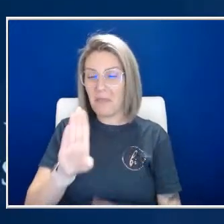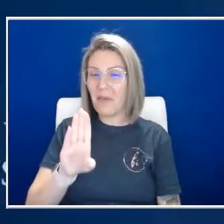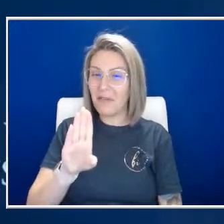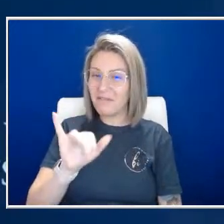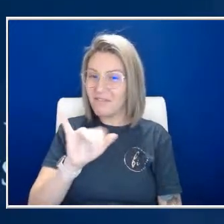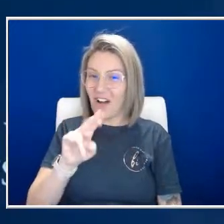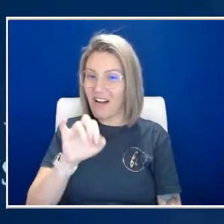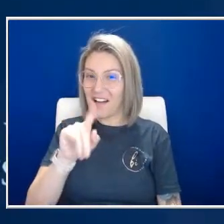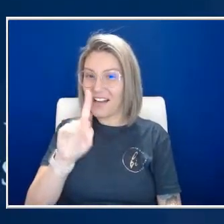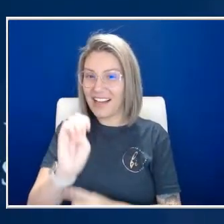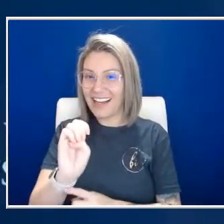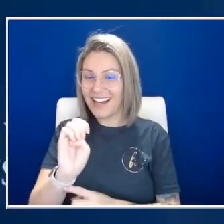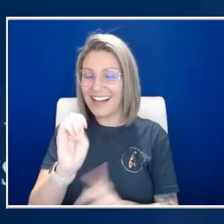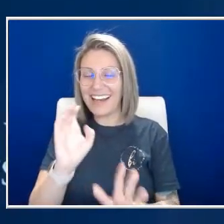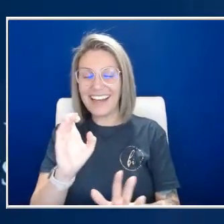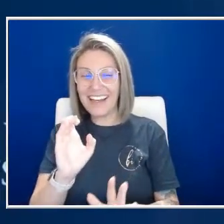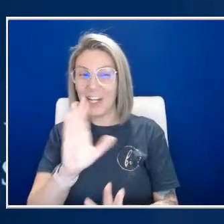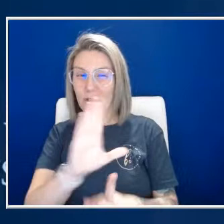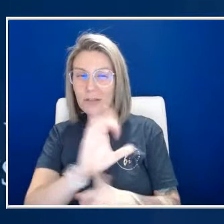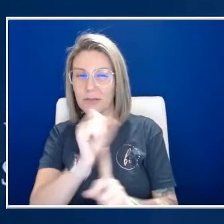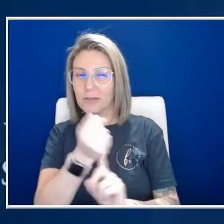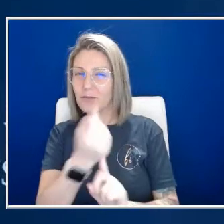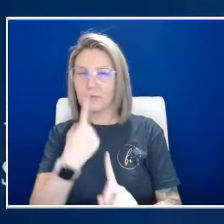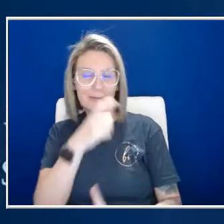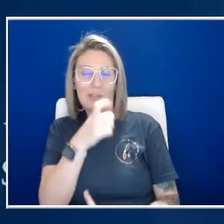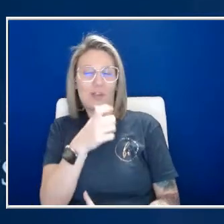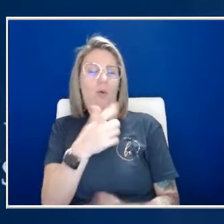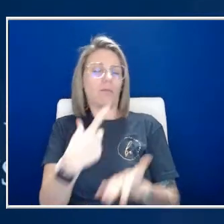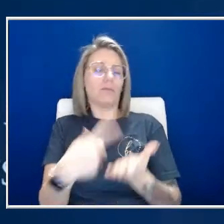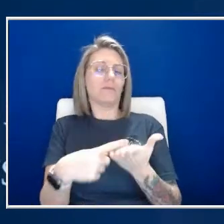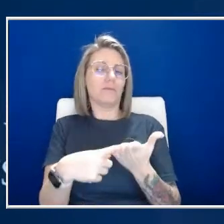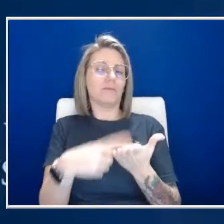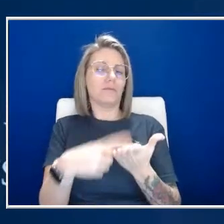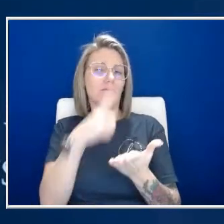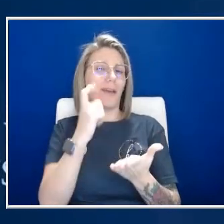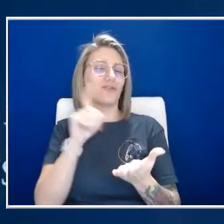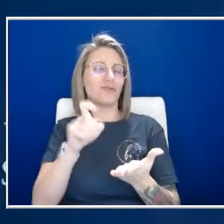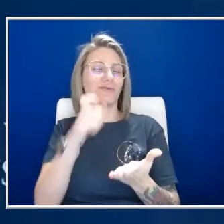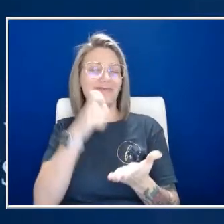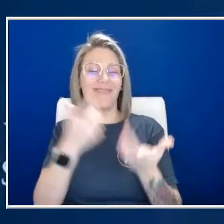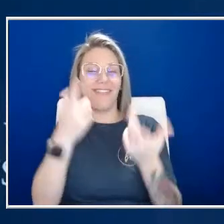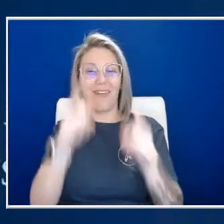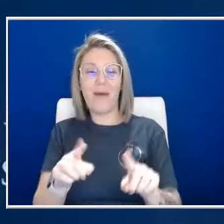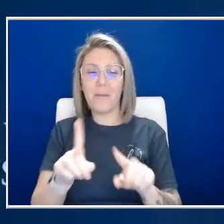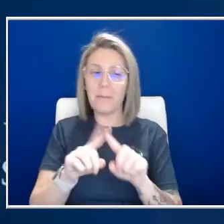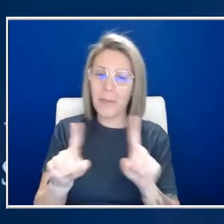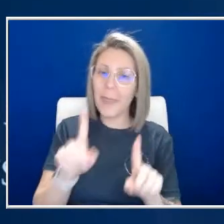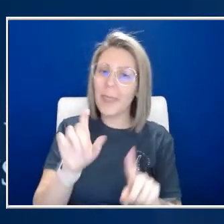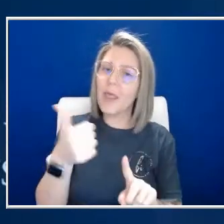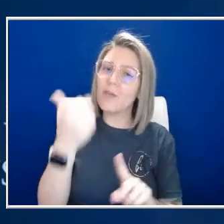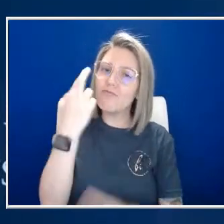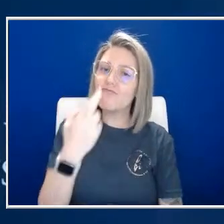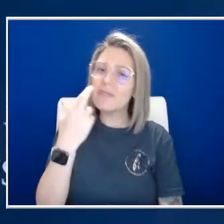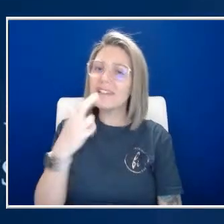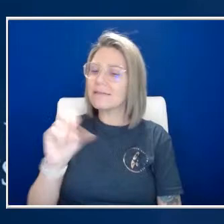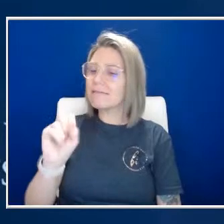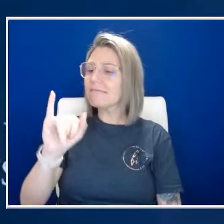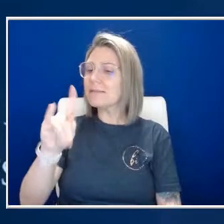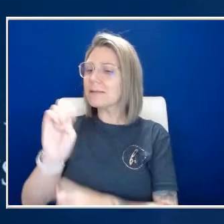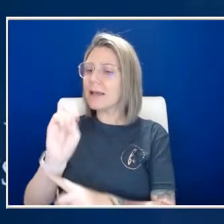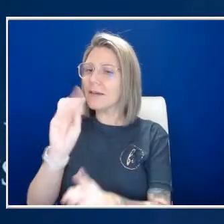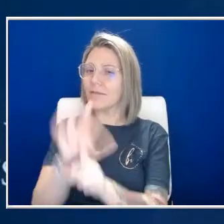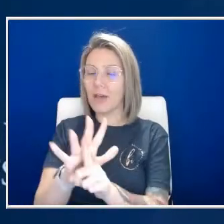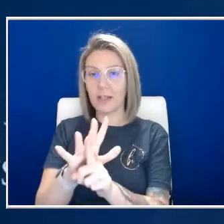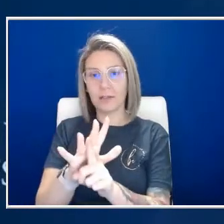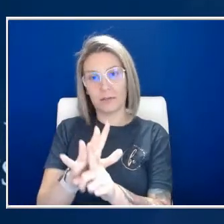don't think it's going to happen, but we'd love to see her for the rest of her life. The other reason is the side effects from her treatment are with her for the rest of her life, and